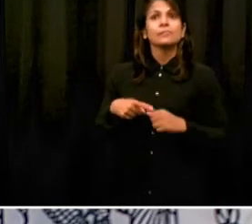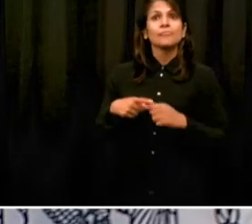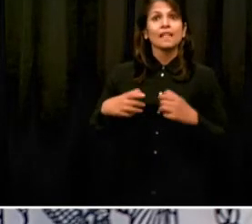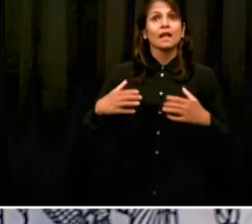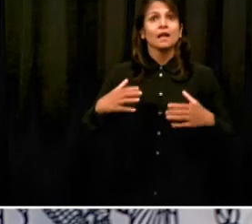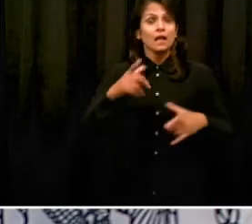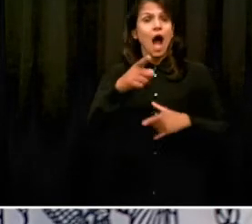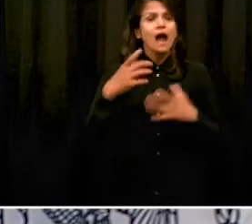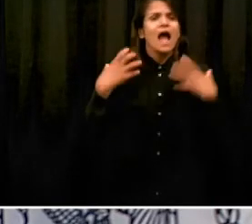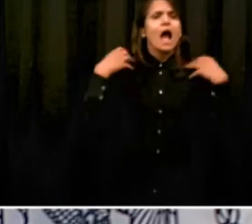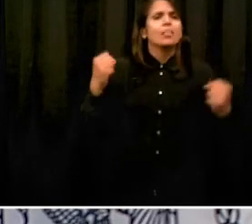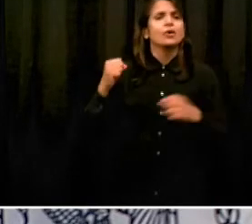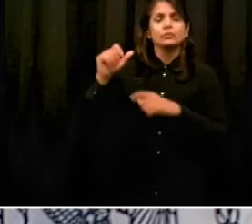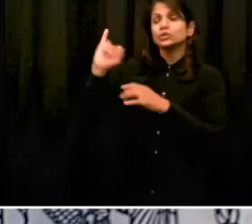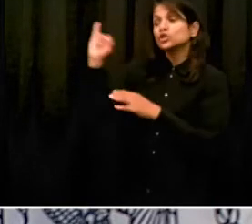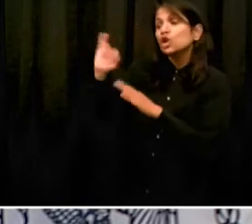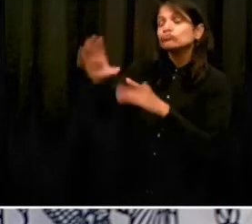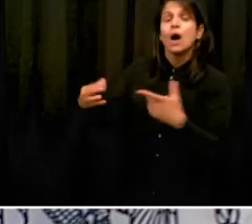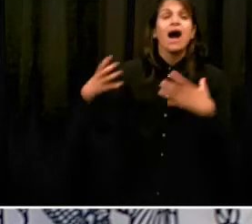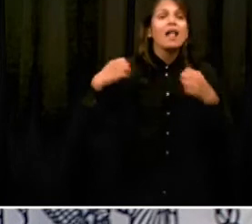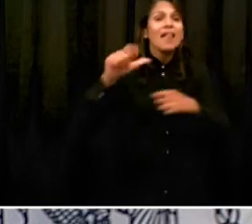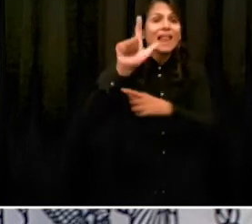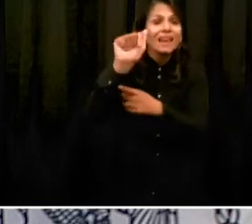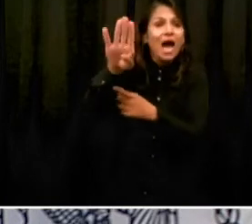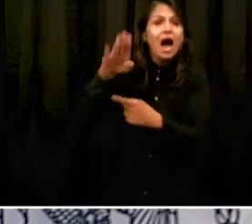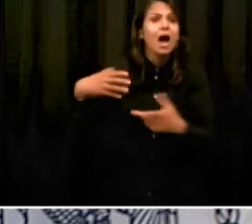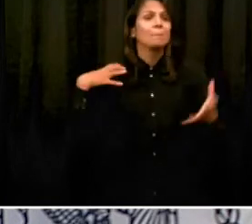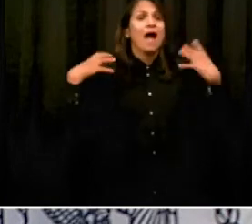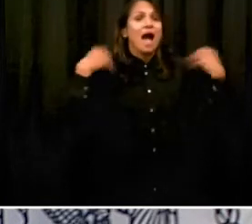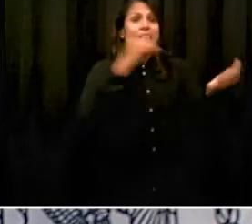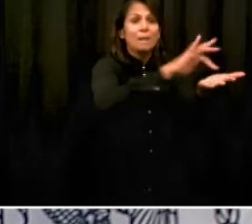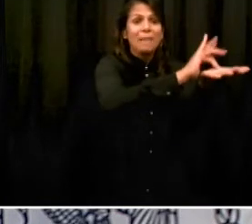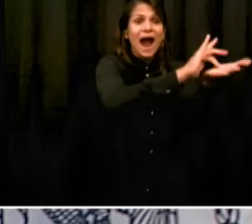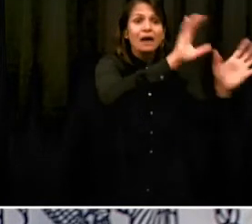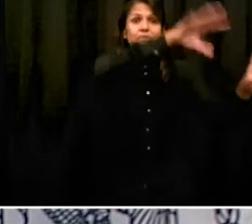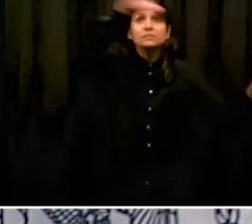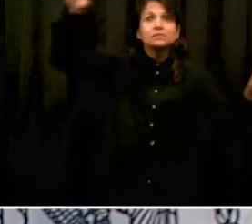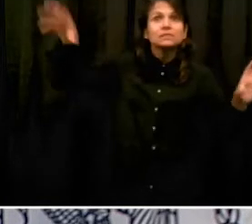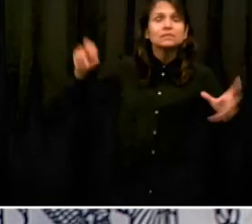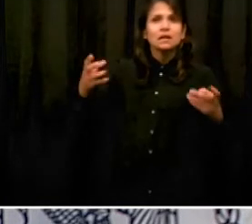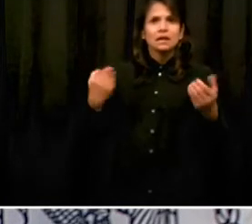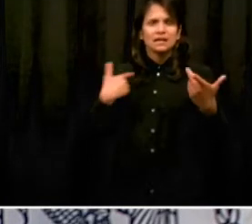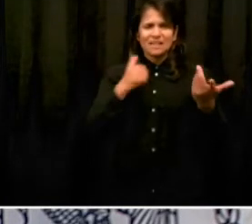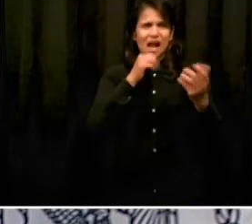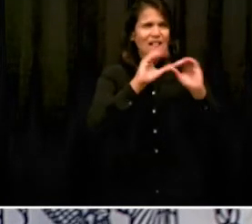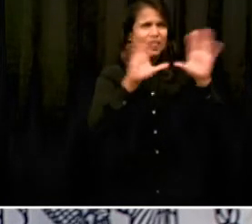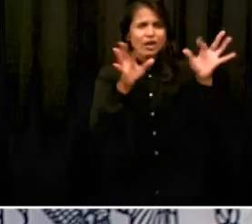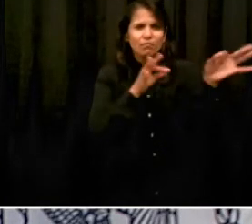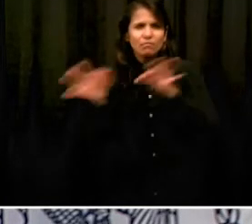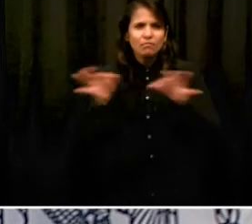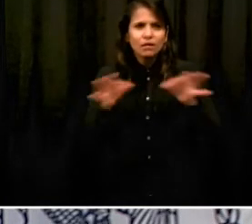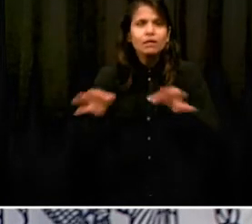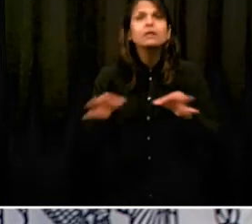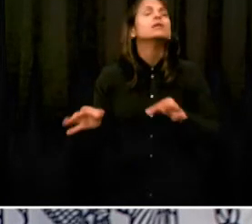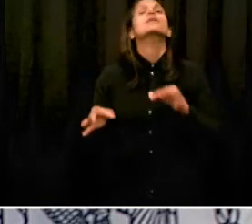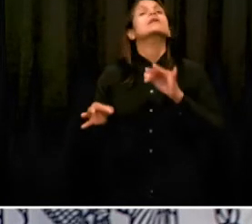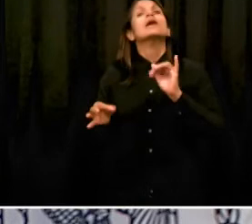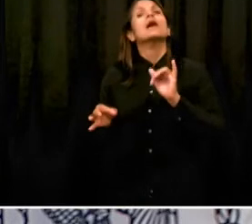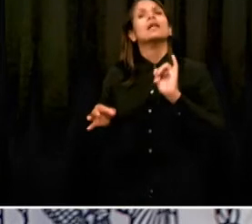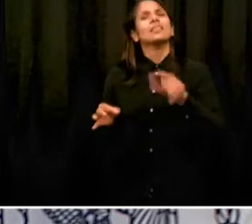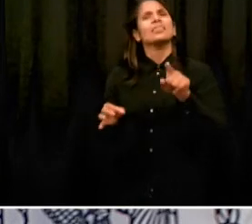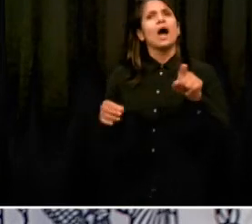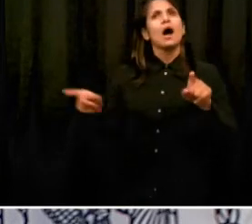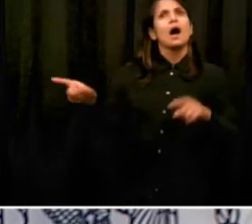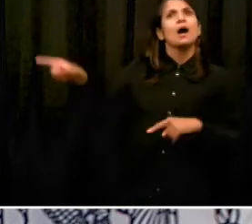target neighborhoods considered affordable right now comprise predominantly of people of color and immigrants, the very people that